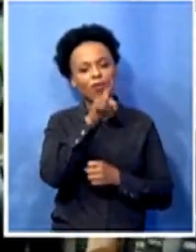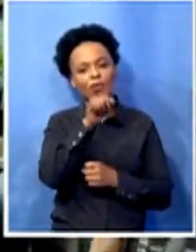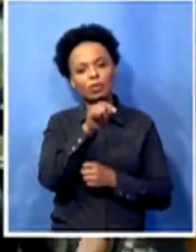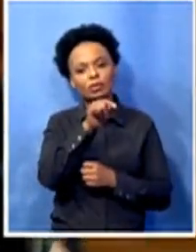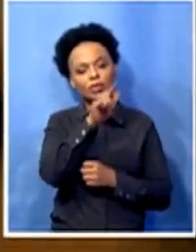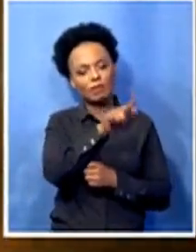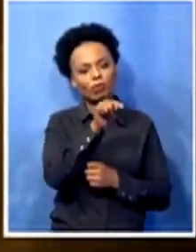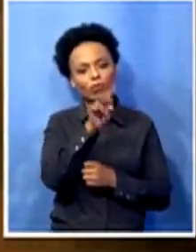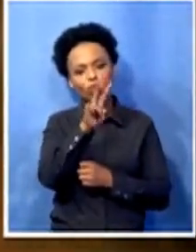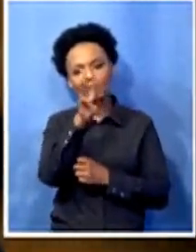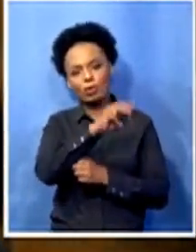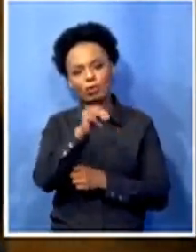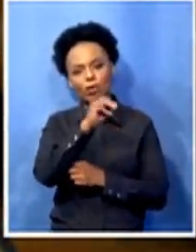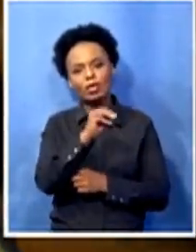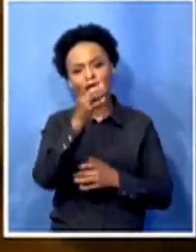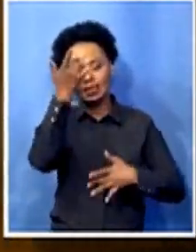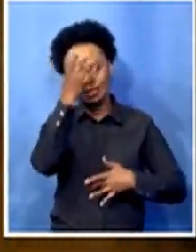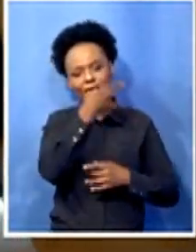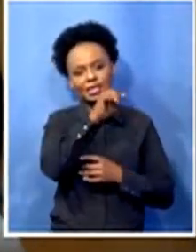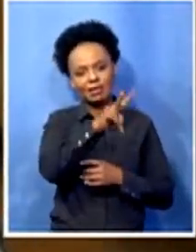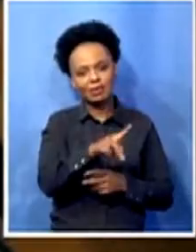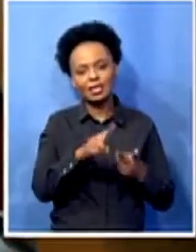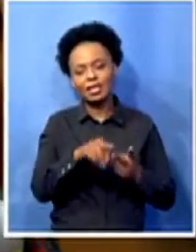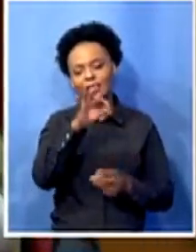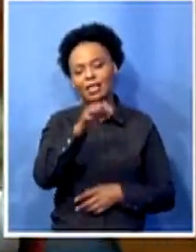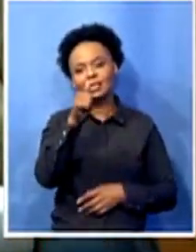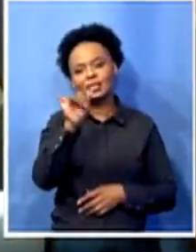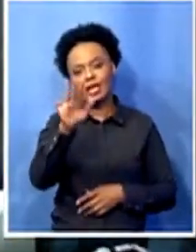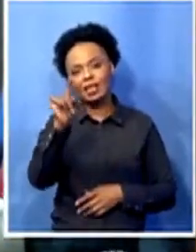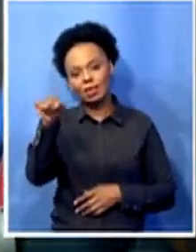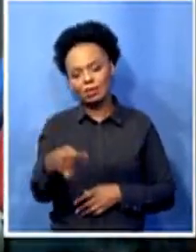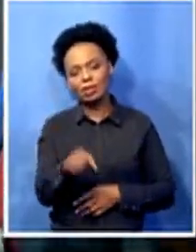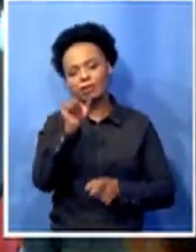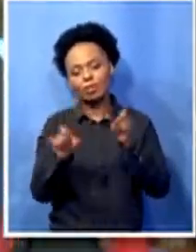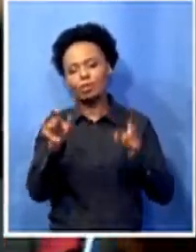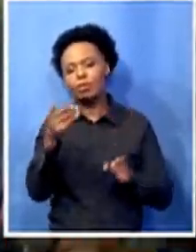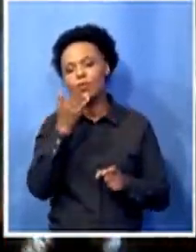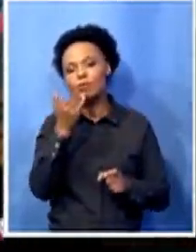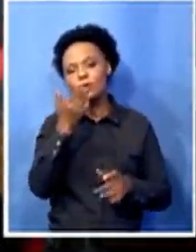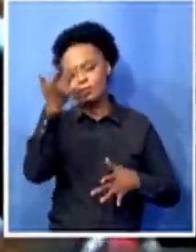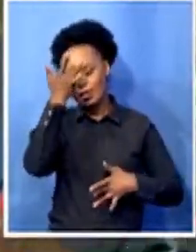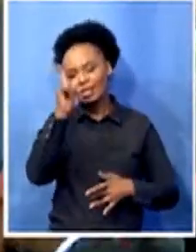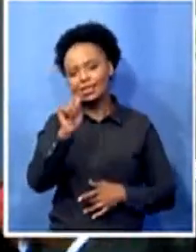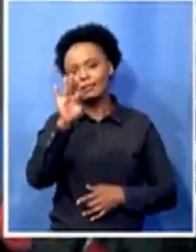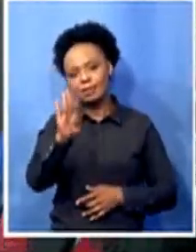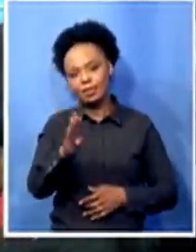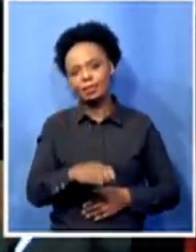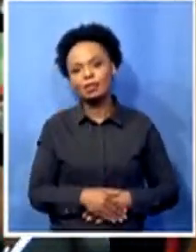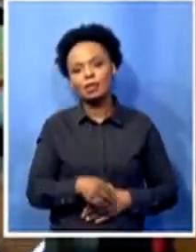than 369,000 people who are living with TB, we are handing over this to you, Deputy